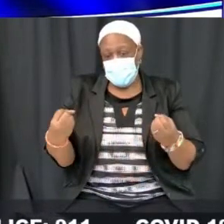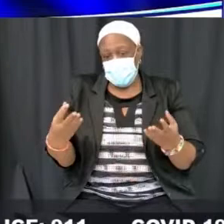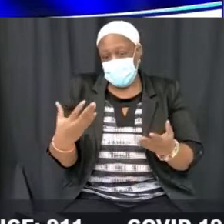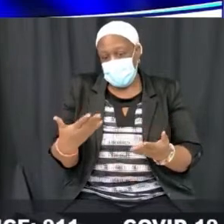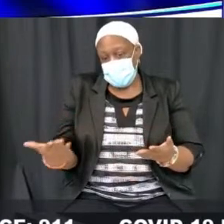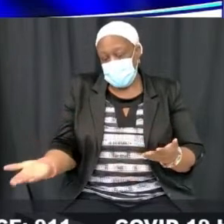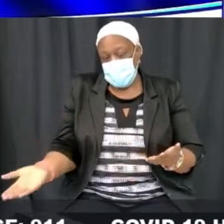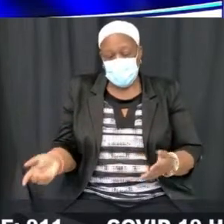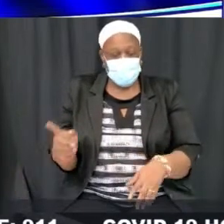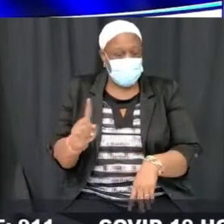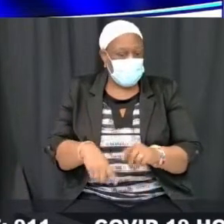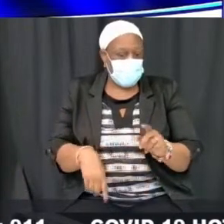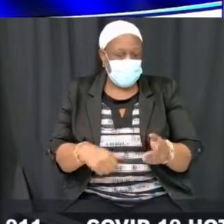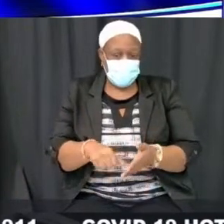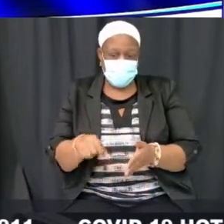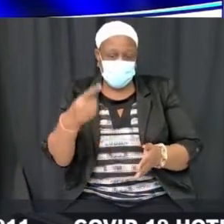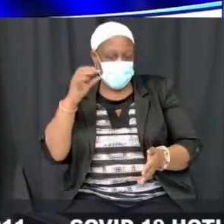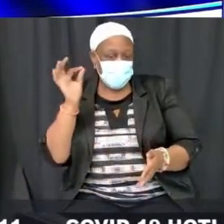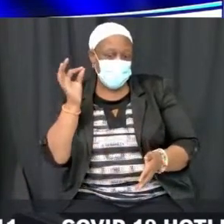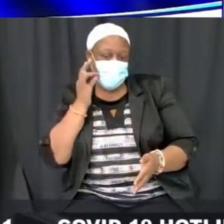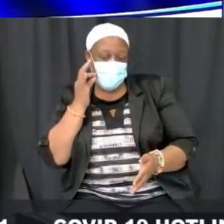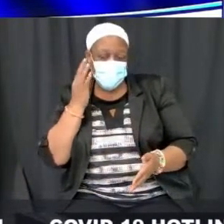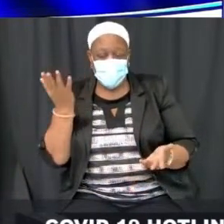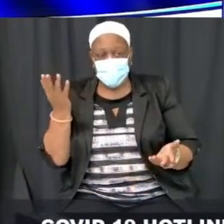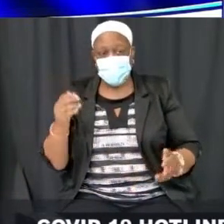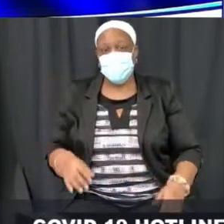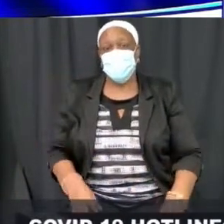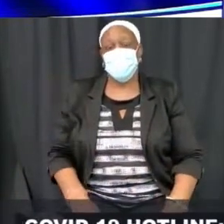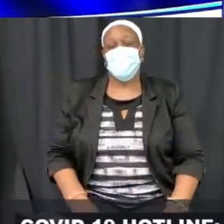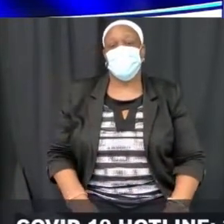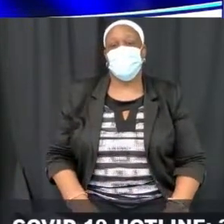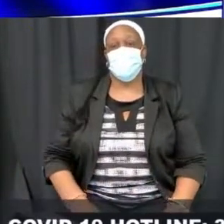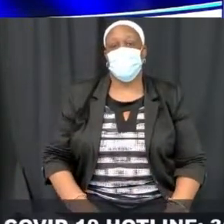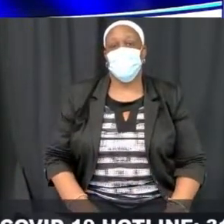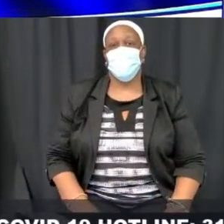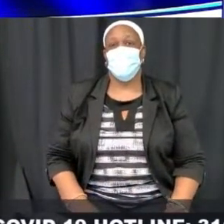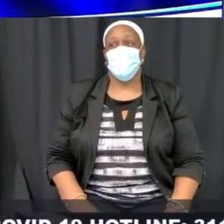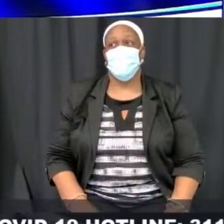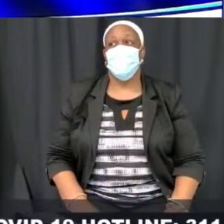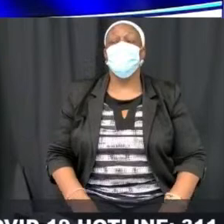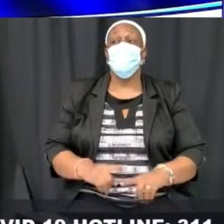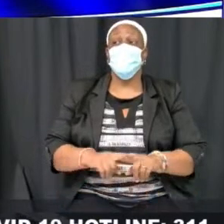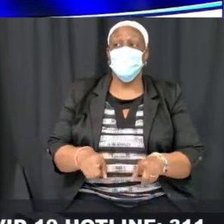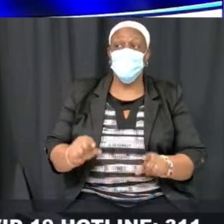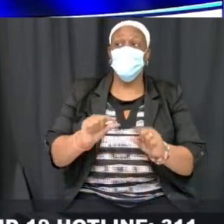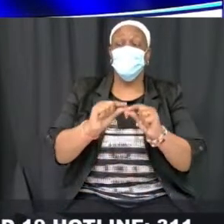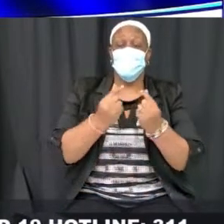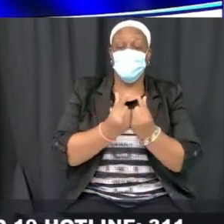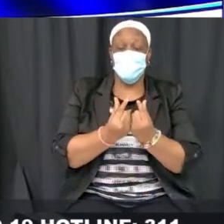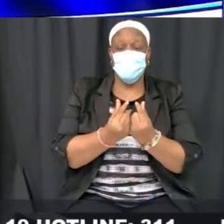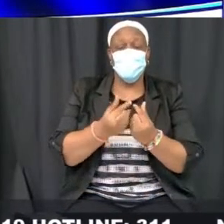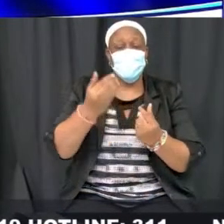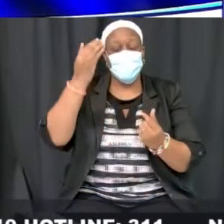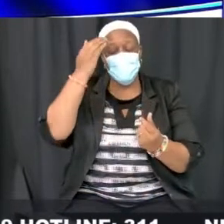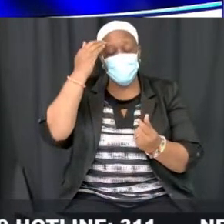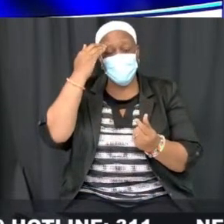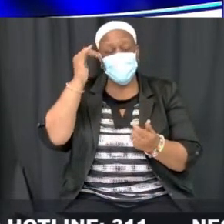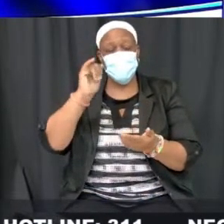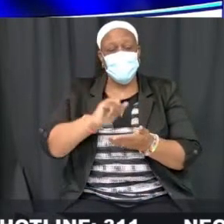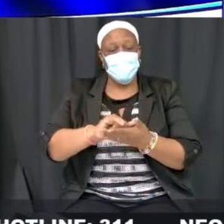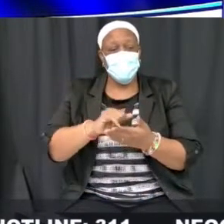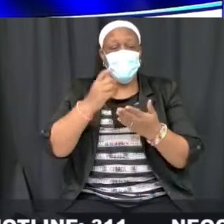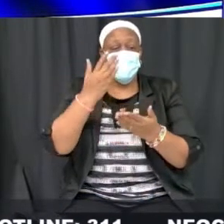the Ministry of International Trade et al., seeks to ensure that though we may have endured some